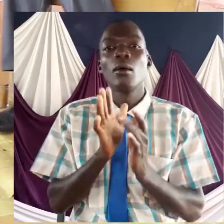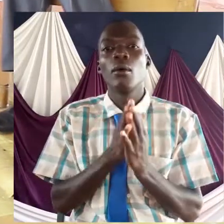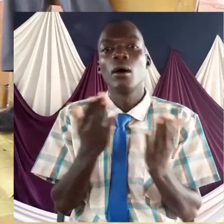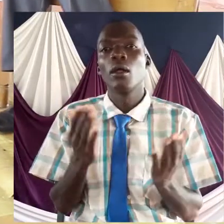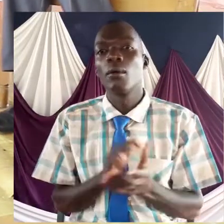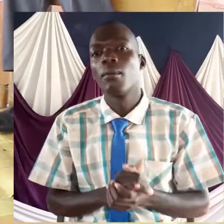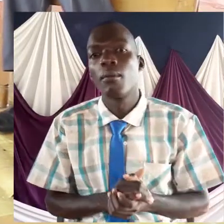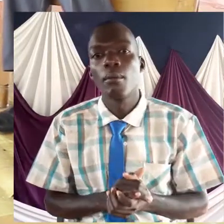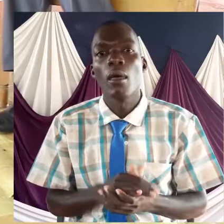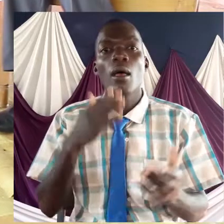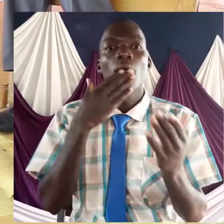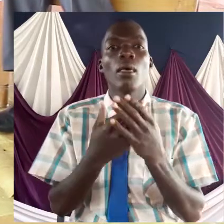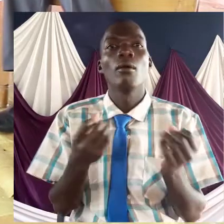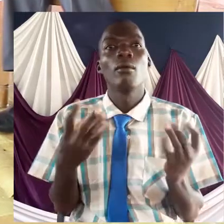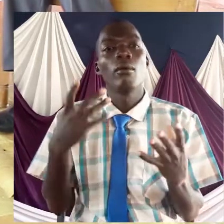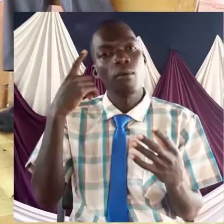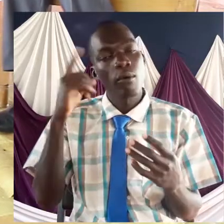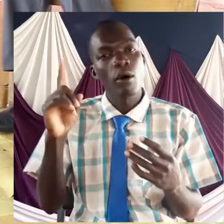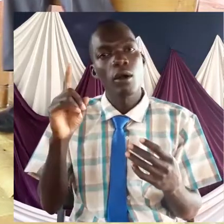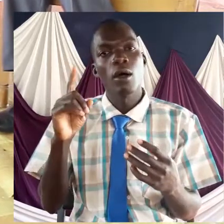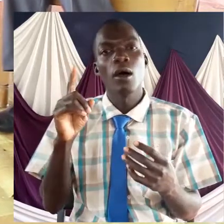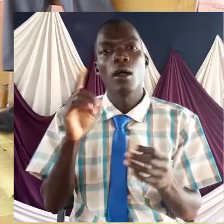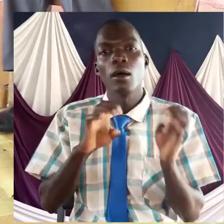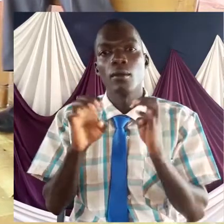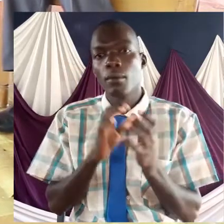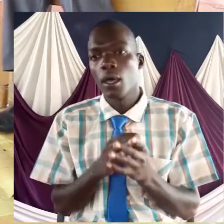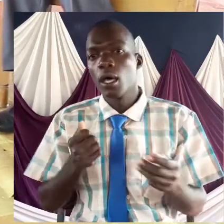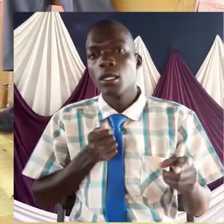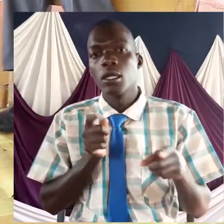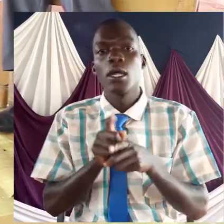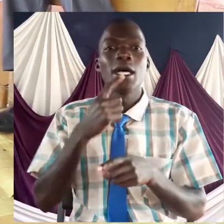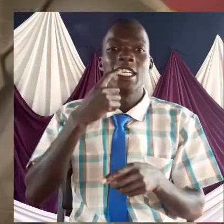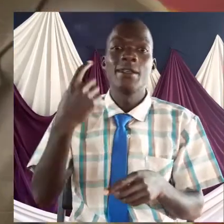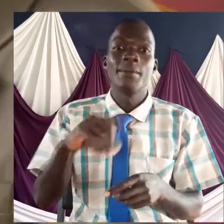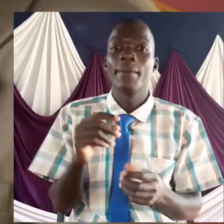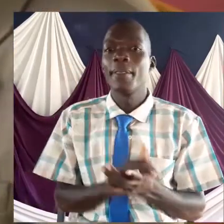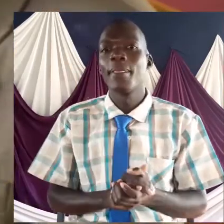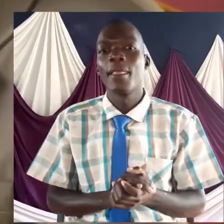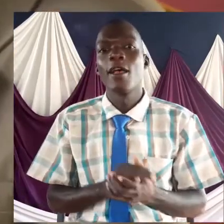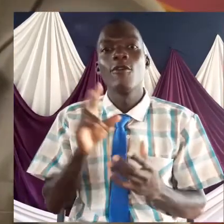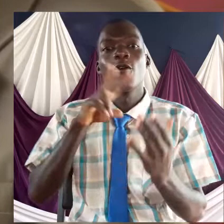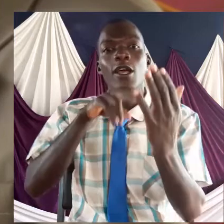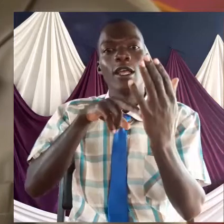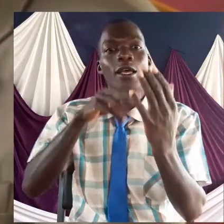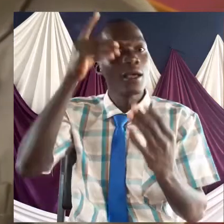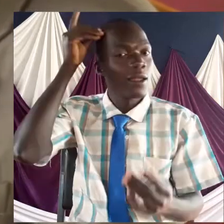Thank you for that elaborate explanation. Sister Beatrice, you read Daniel